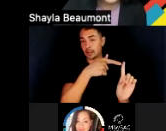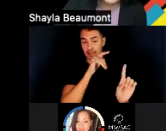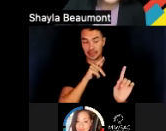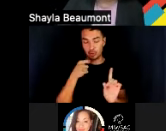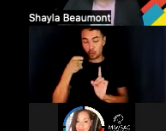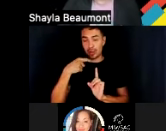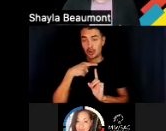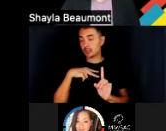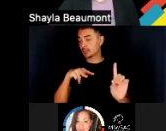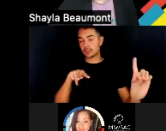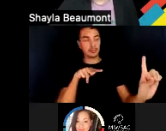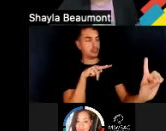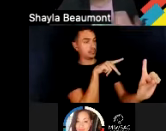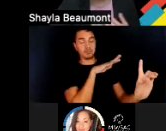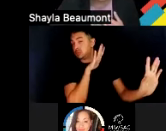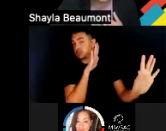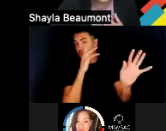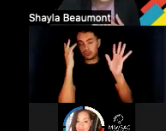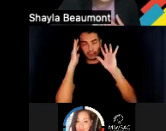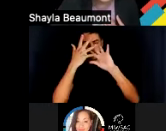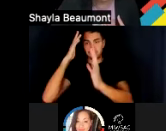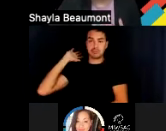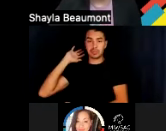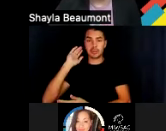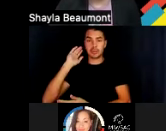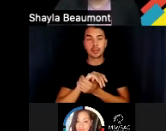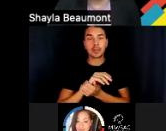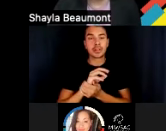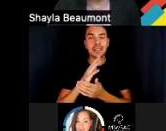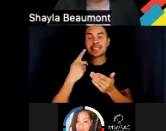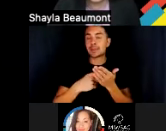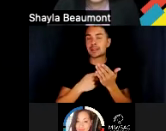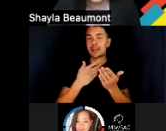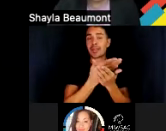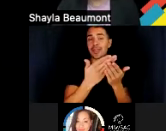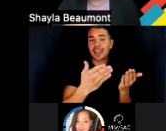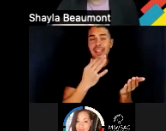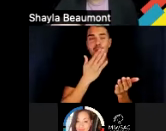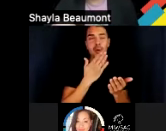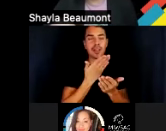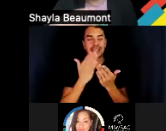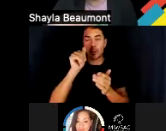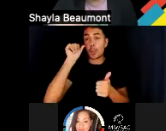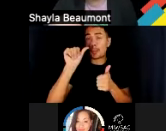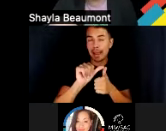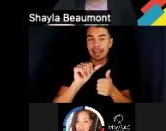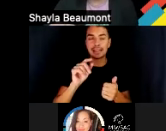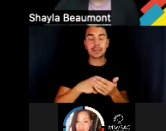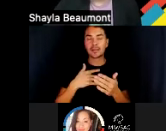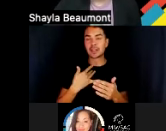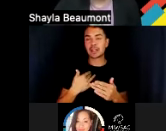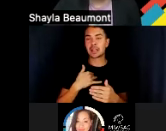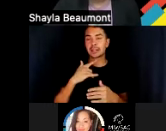numb, guilt, depression, losing interest in activities. Other signs could be like easily